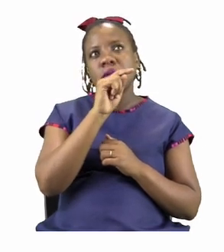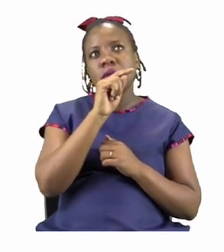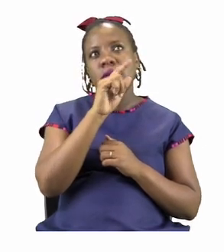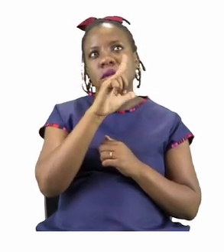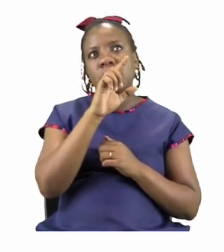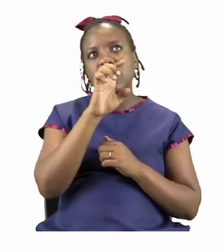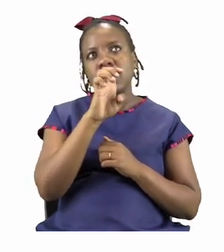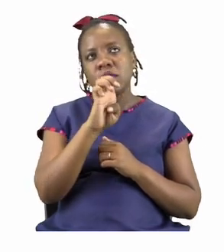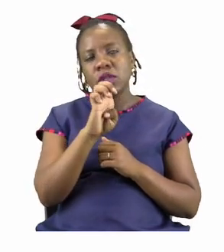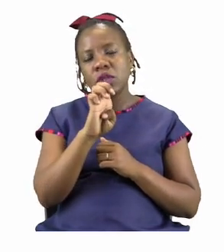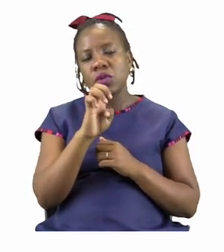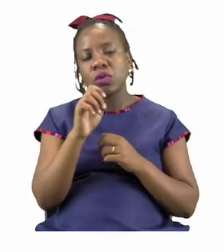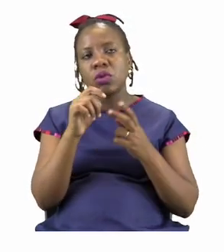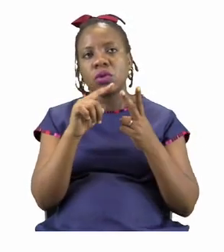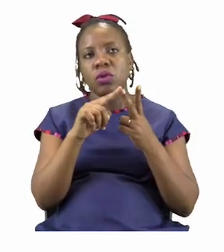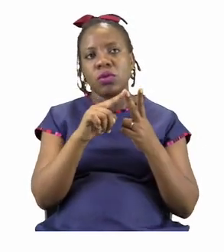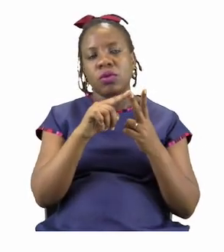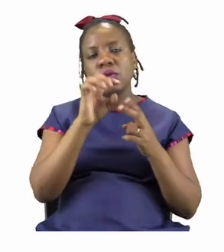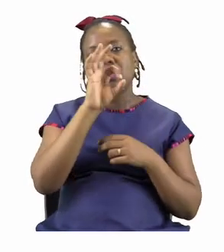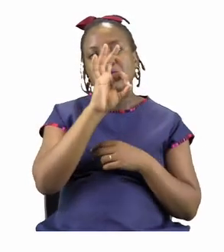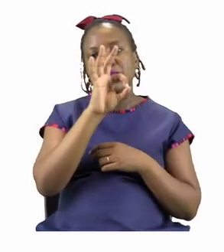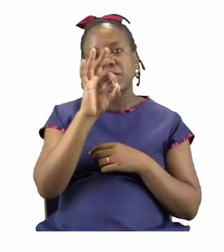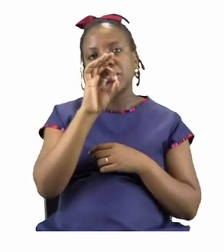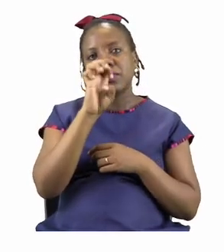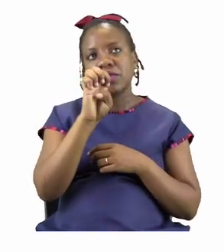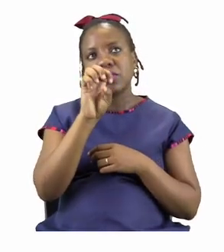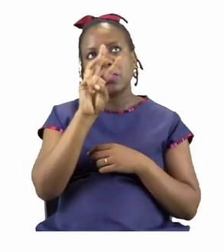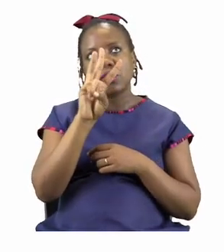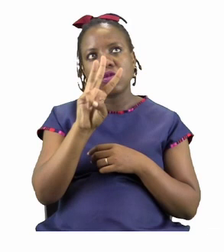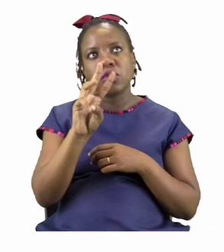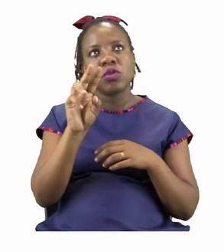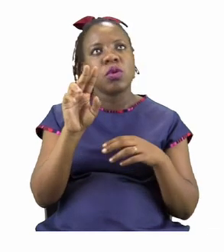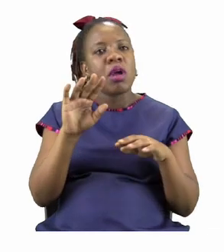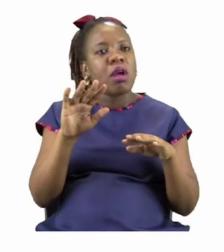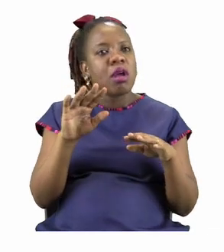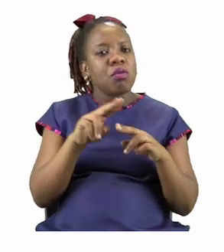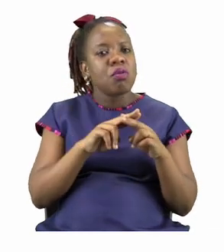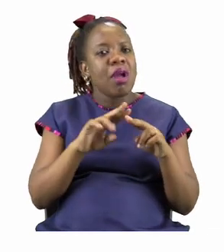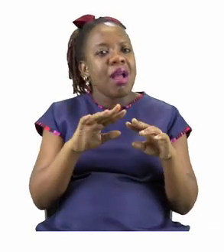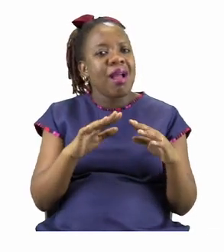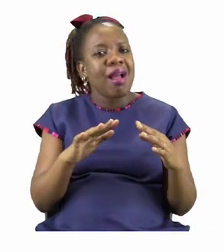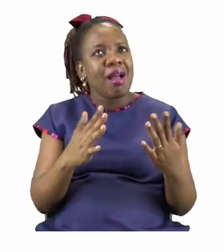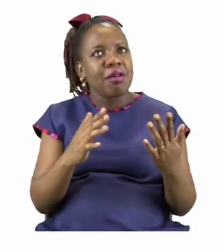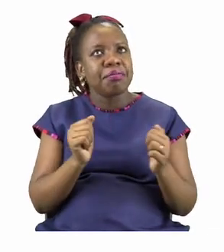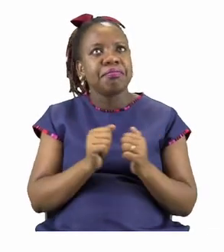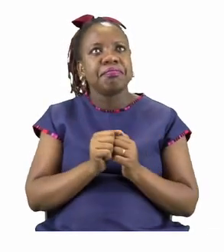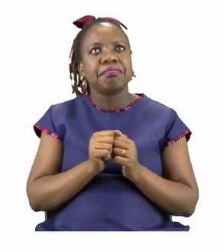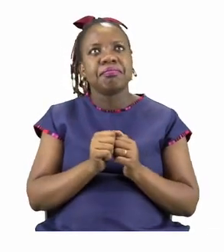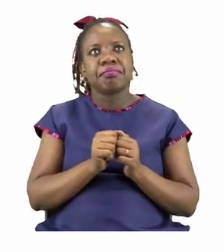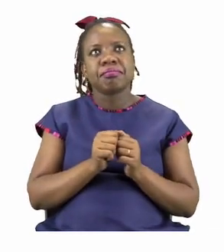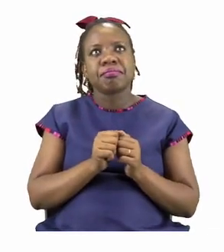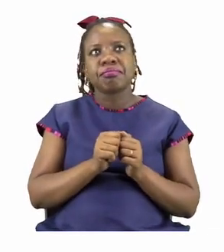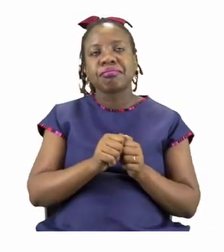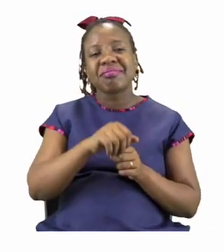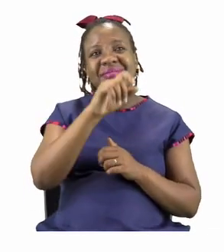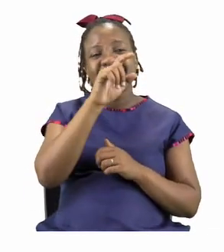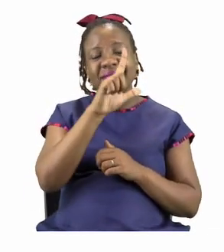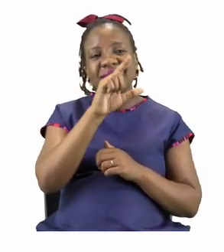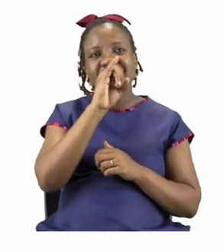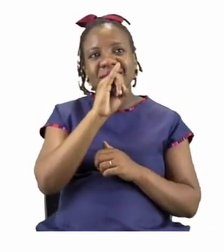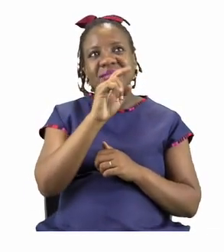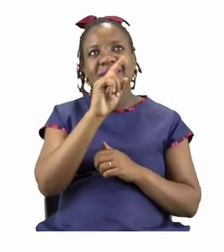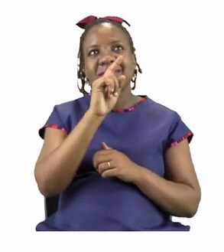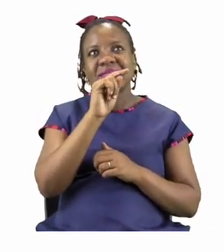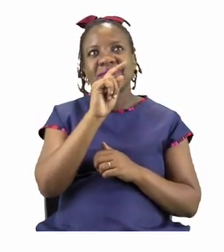the words a little or a few. A little is used for uncountable nouns and